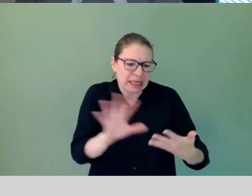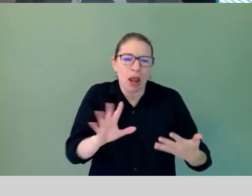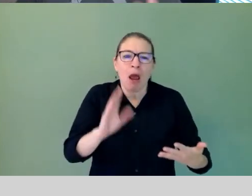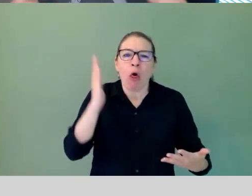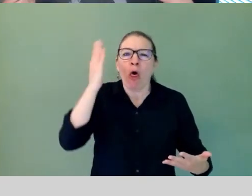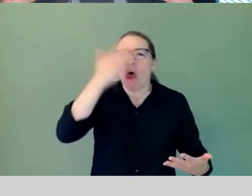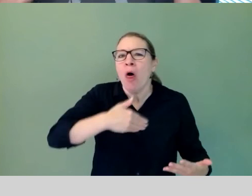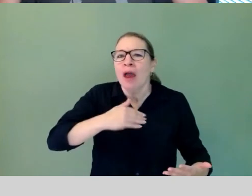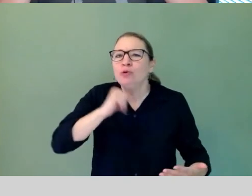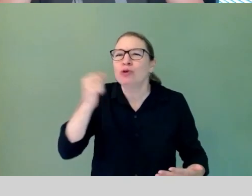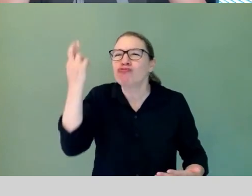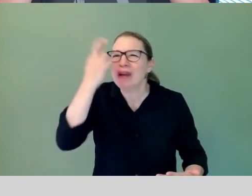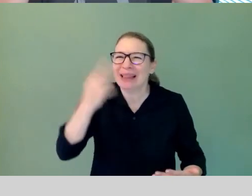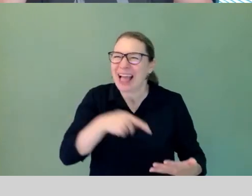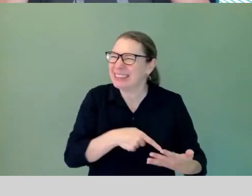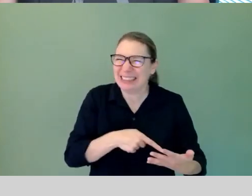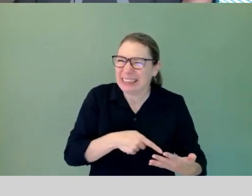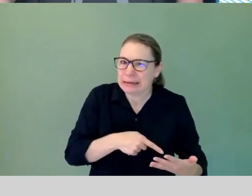through that way. And